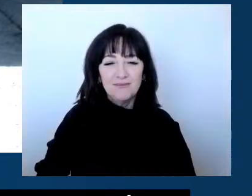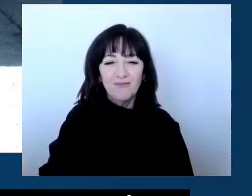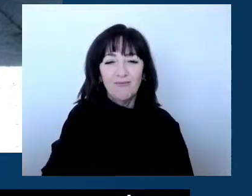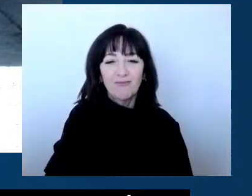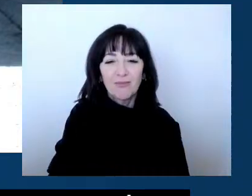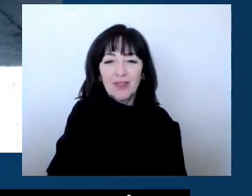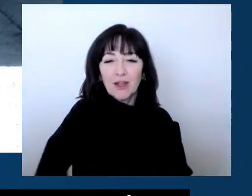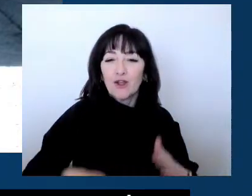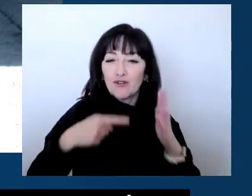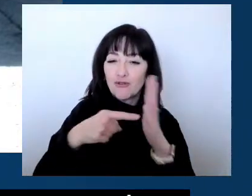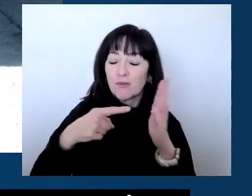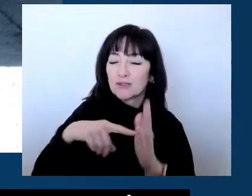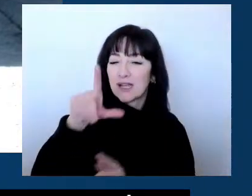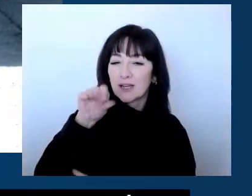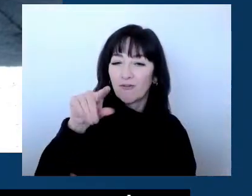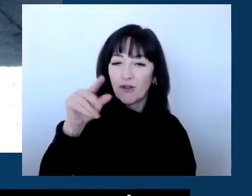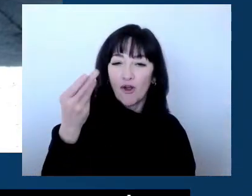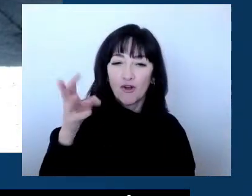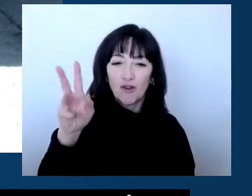Representative Longhurst,